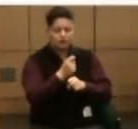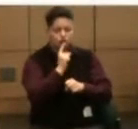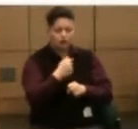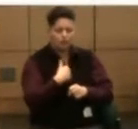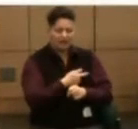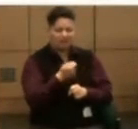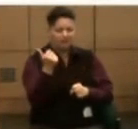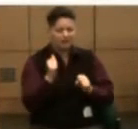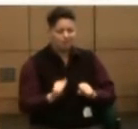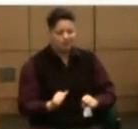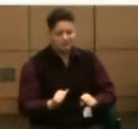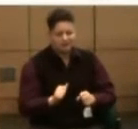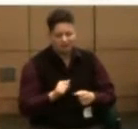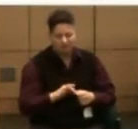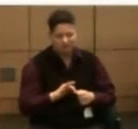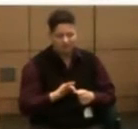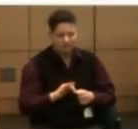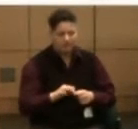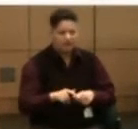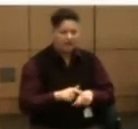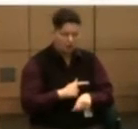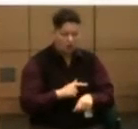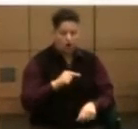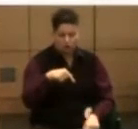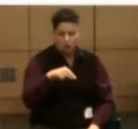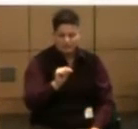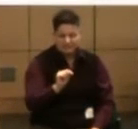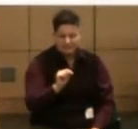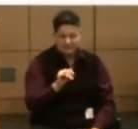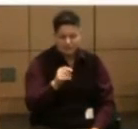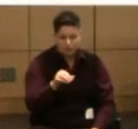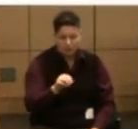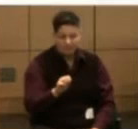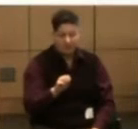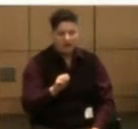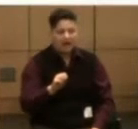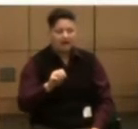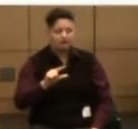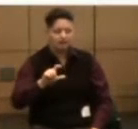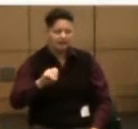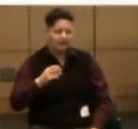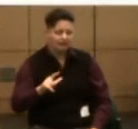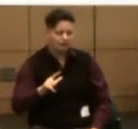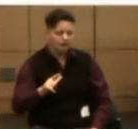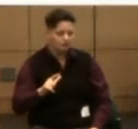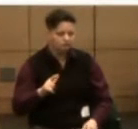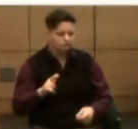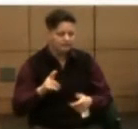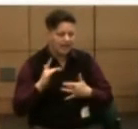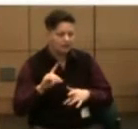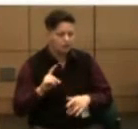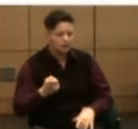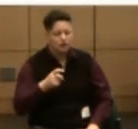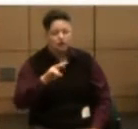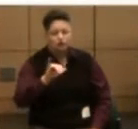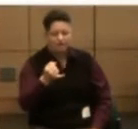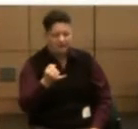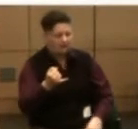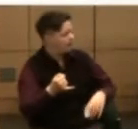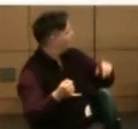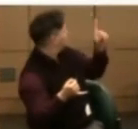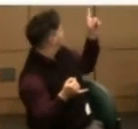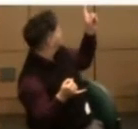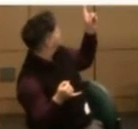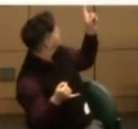the possibility of the long QT syndrome and a very lethal diagnosis. So the Jervellen-Lange-Nielsen syndrome is known to be